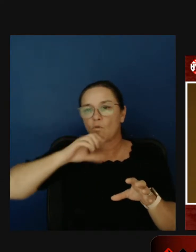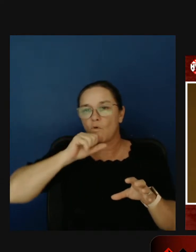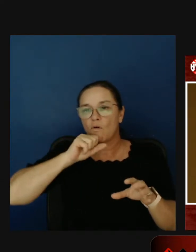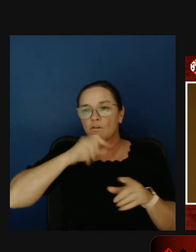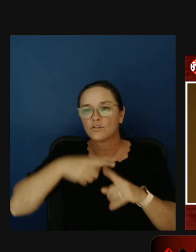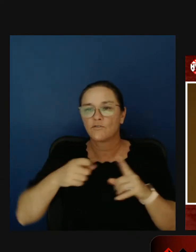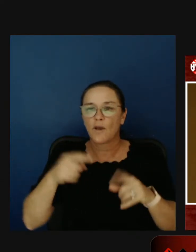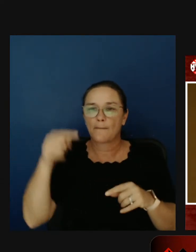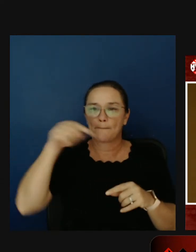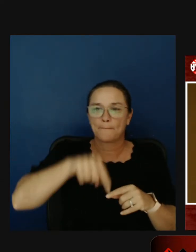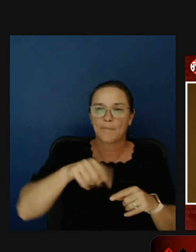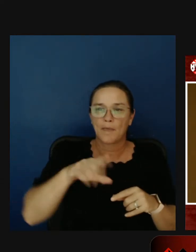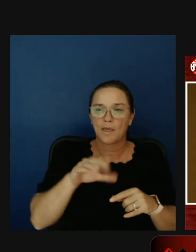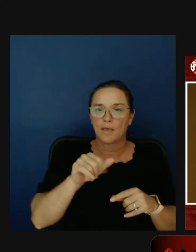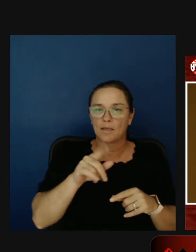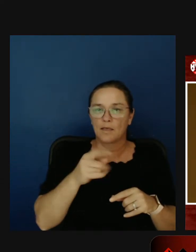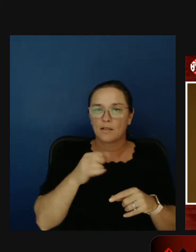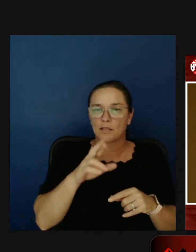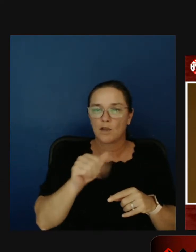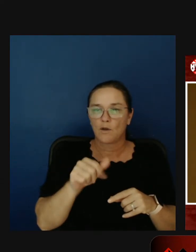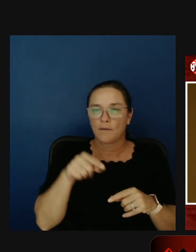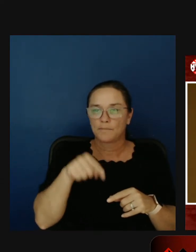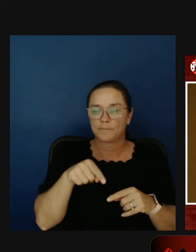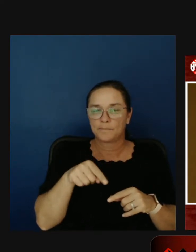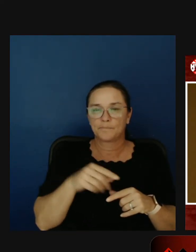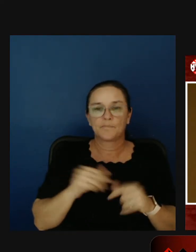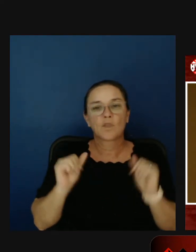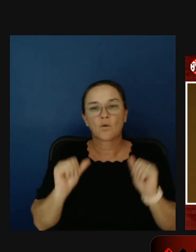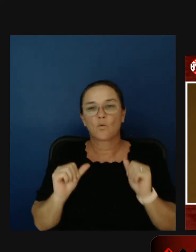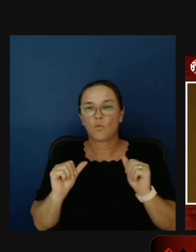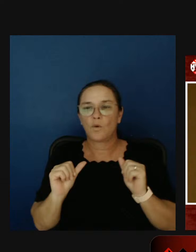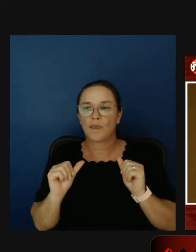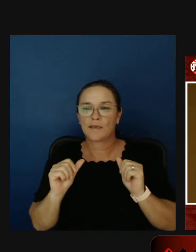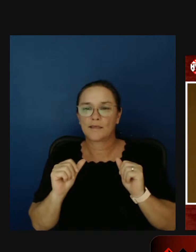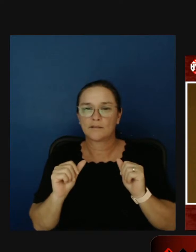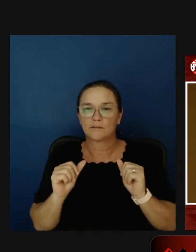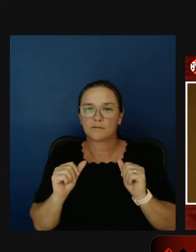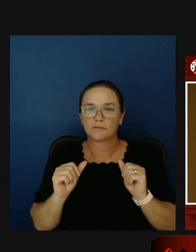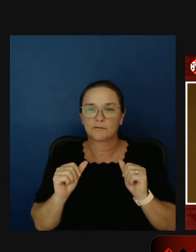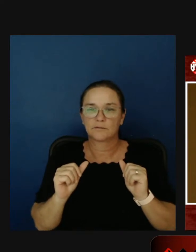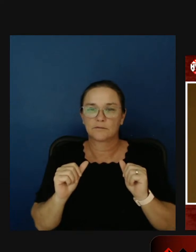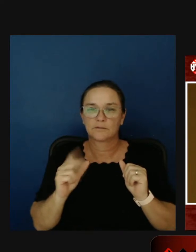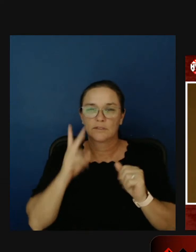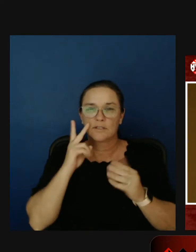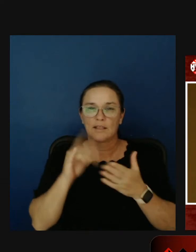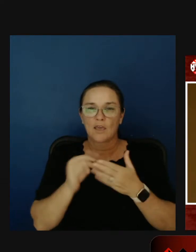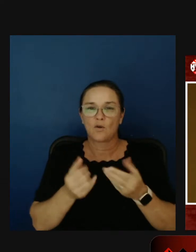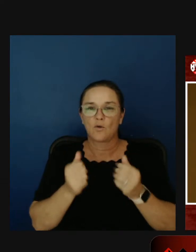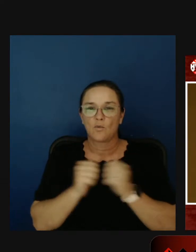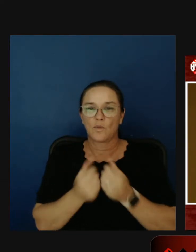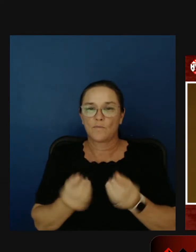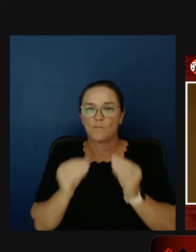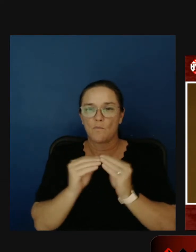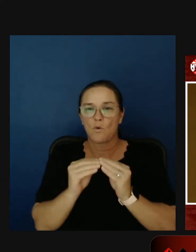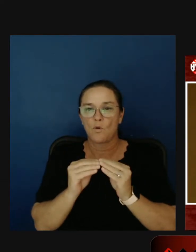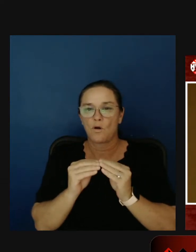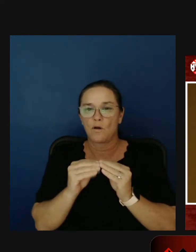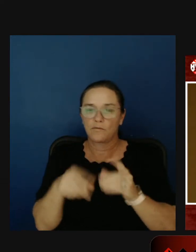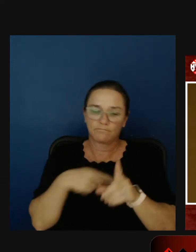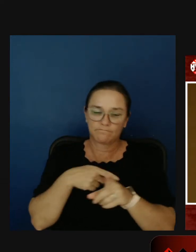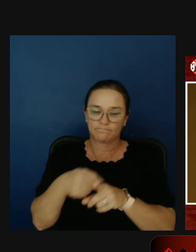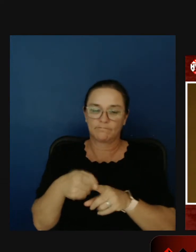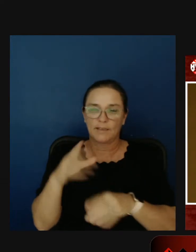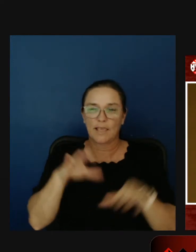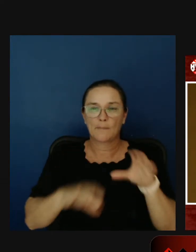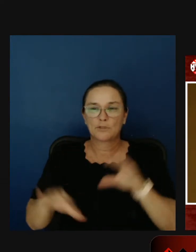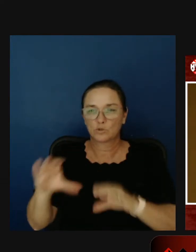came from this caldera structure right here. And we can pick those out kind of with more refined chemistry. So we all know from the chemistry